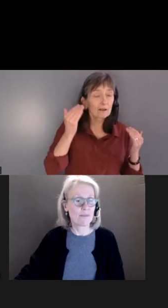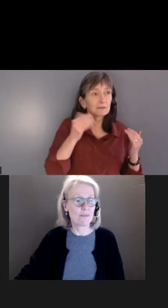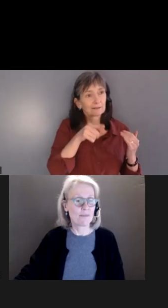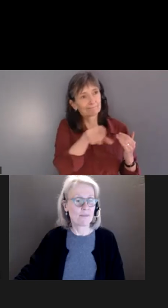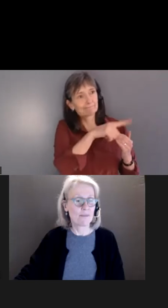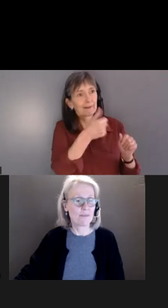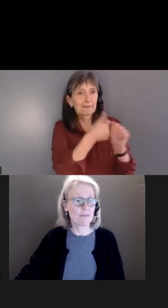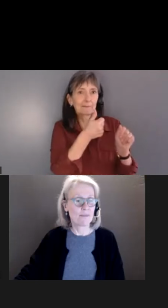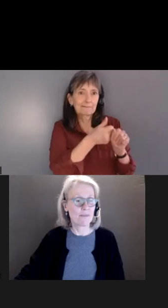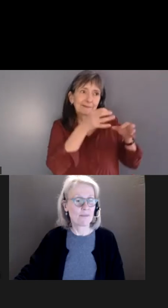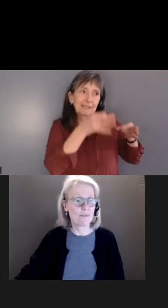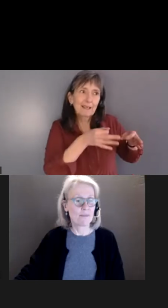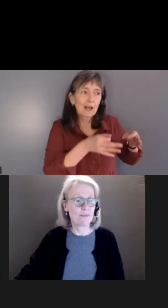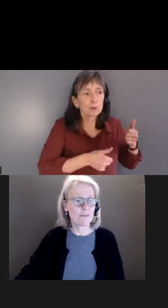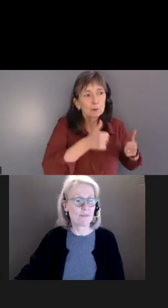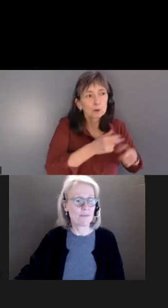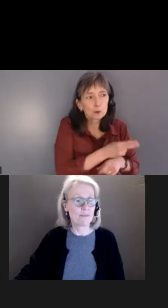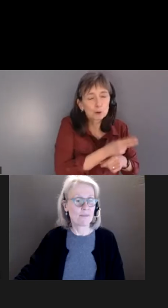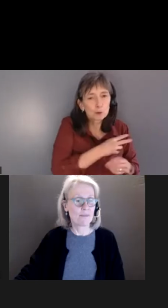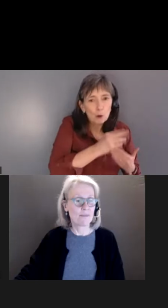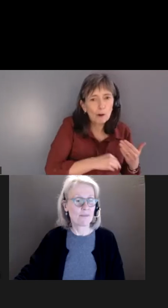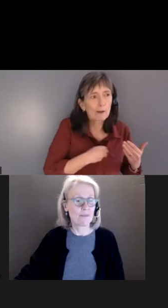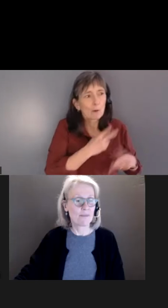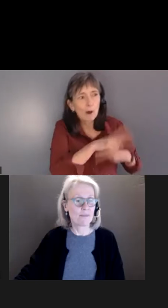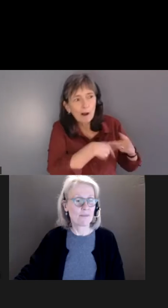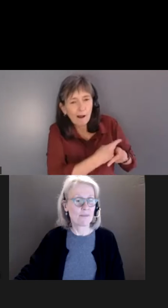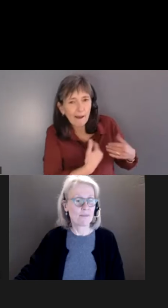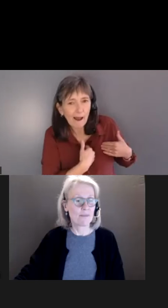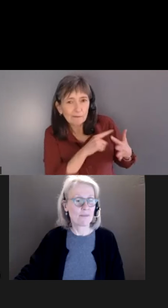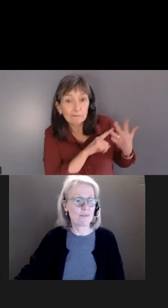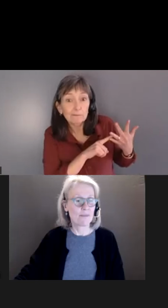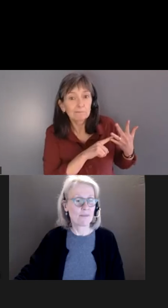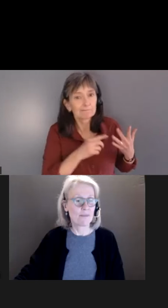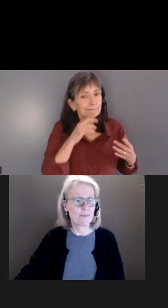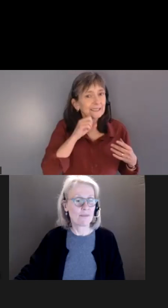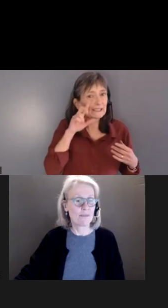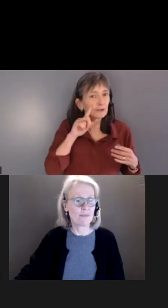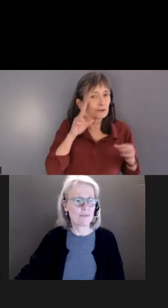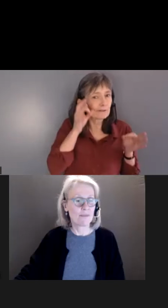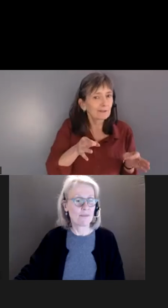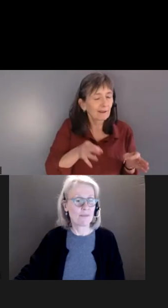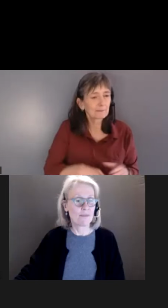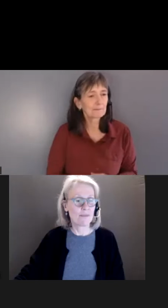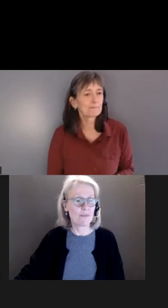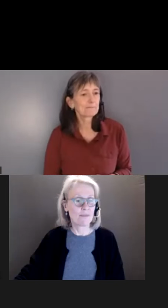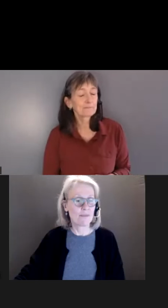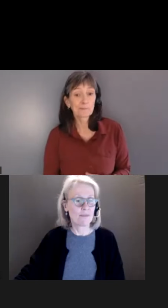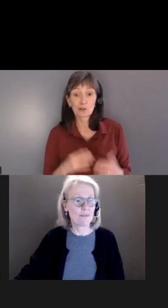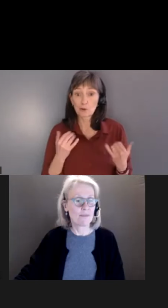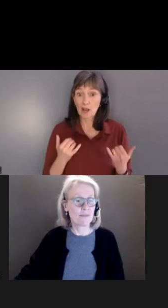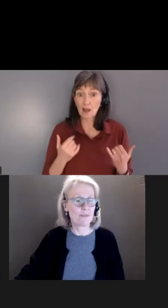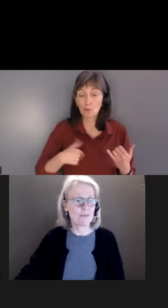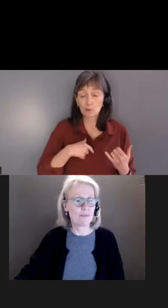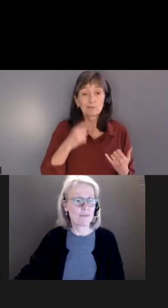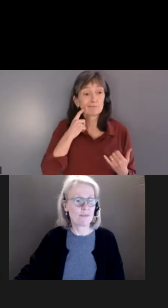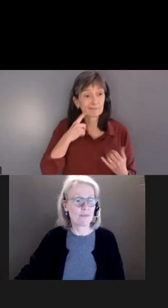and services are needed within the community. And so since launching our series on aging in the right place, we have now published a